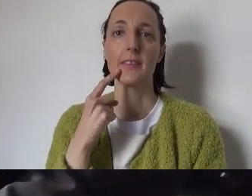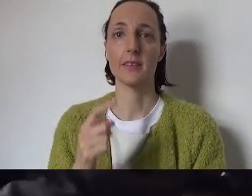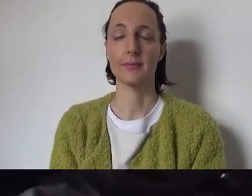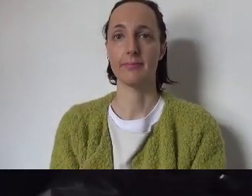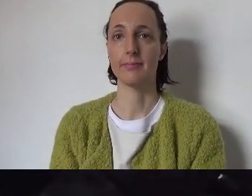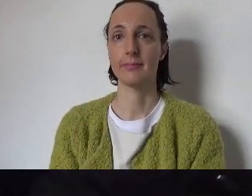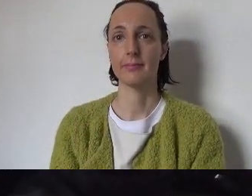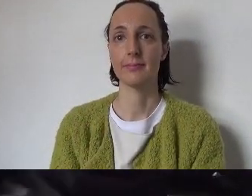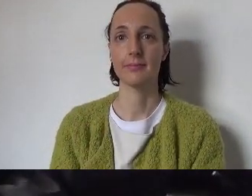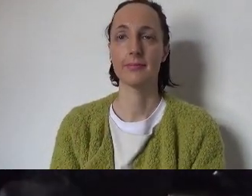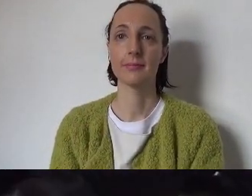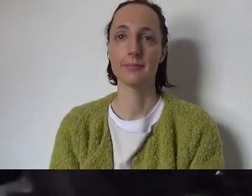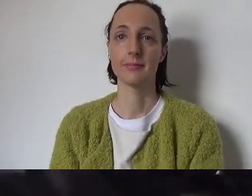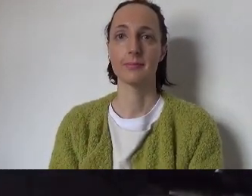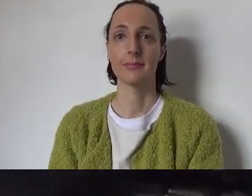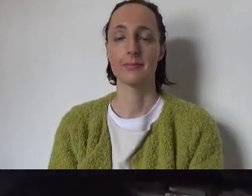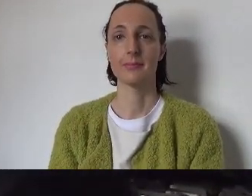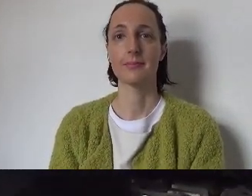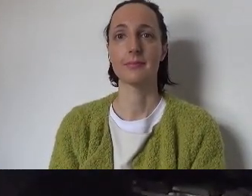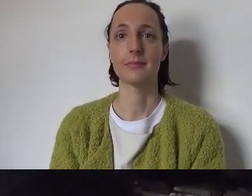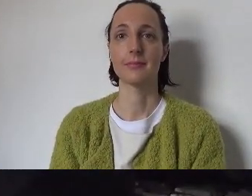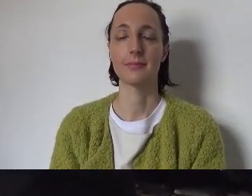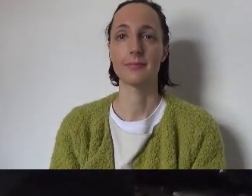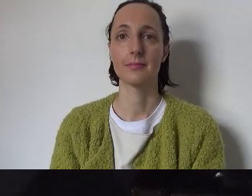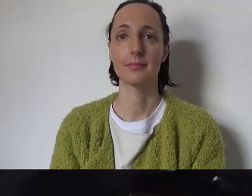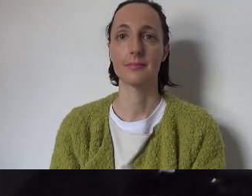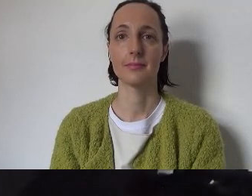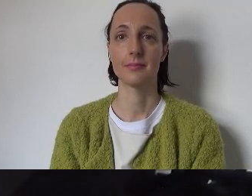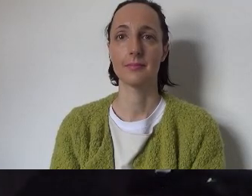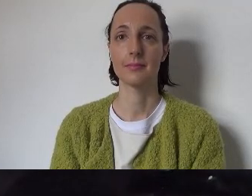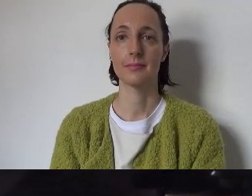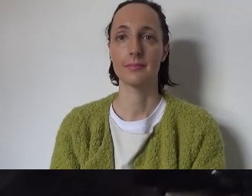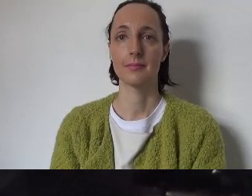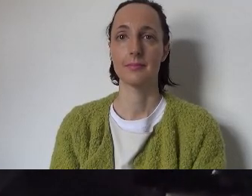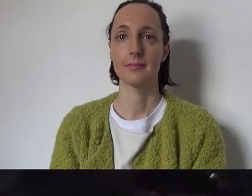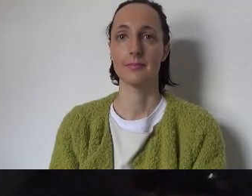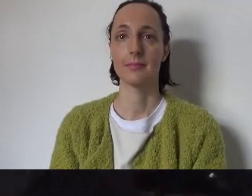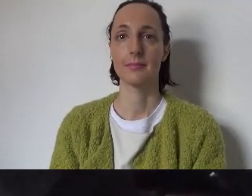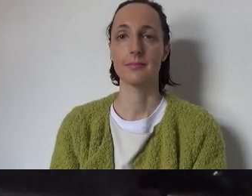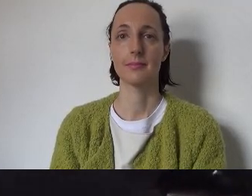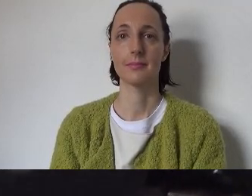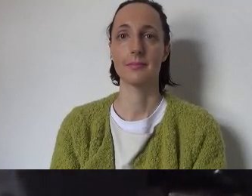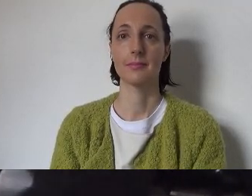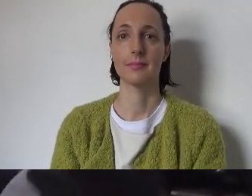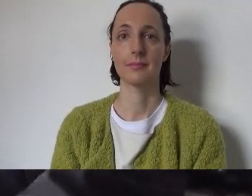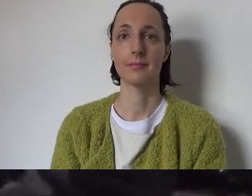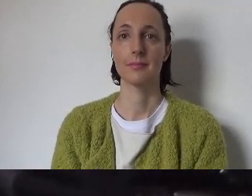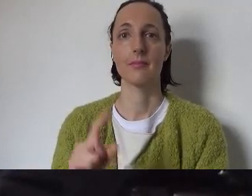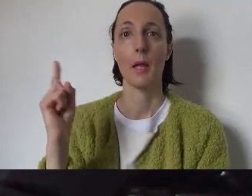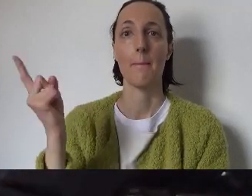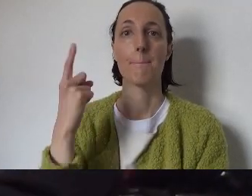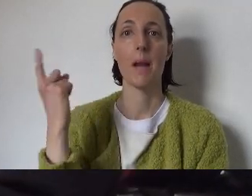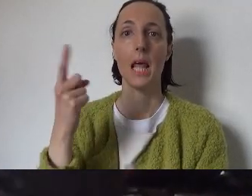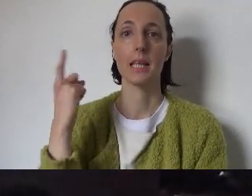Salt, 2-3 pinches is to test. Pepper.